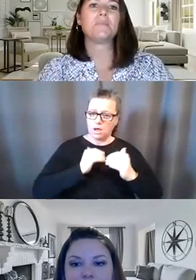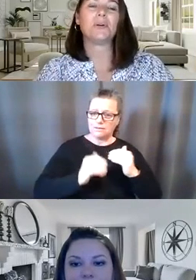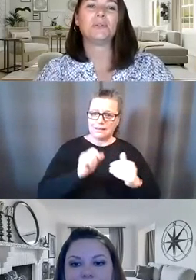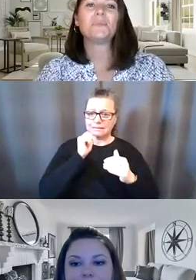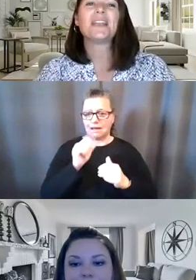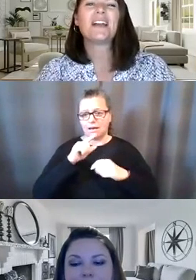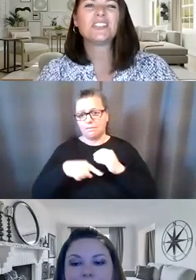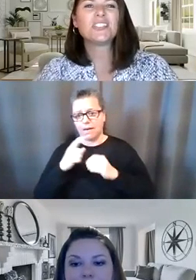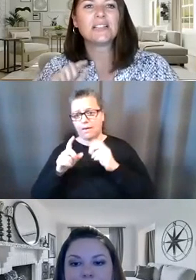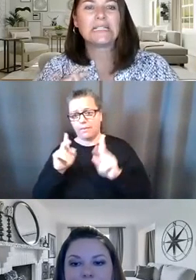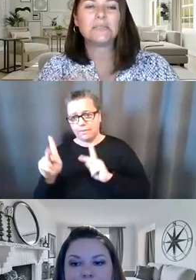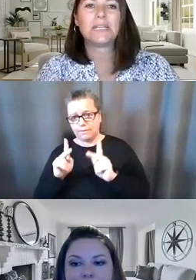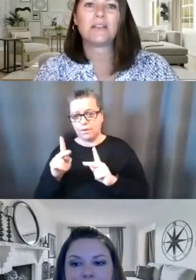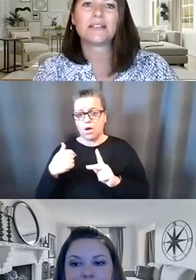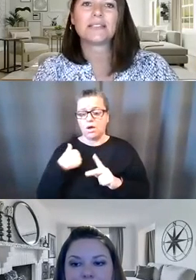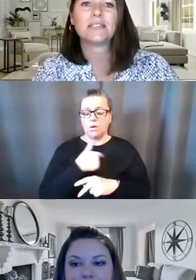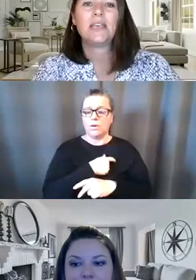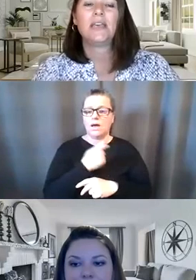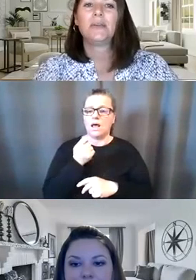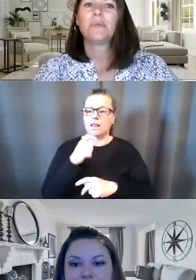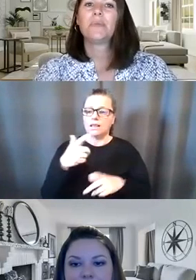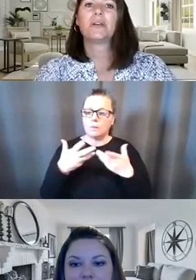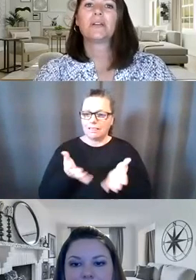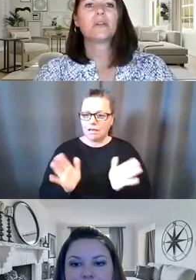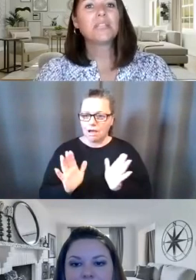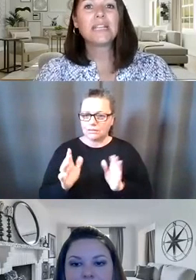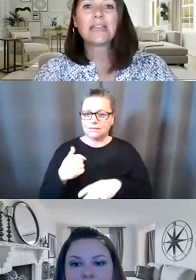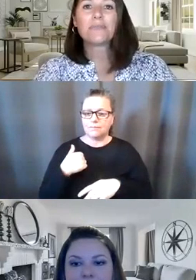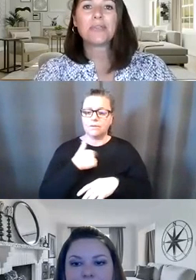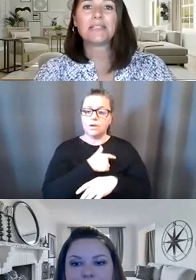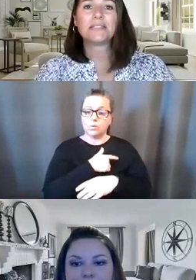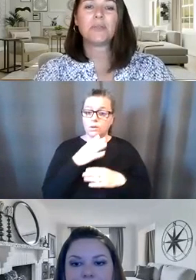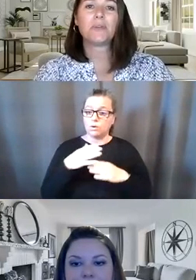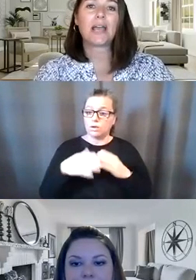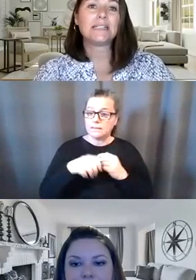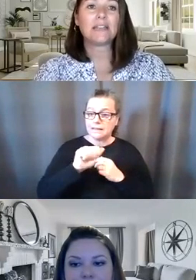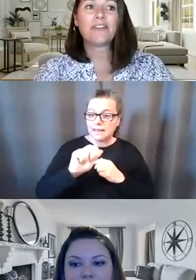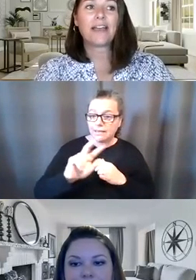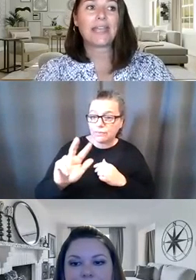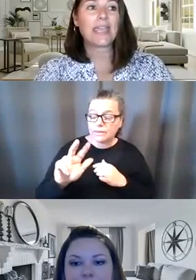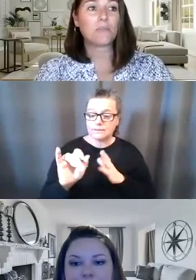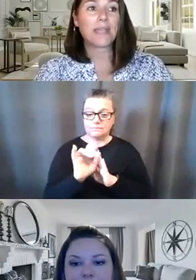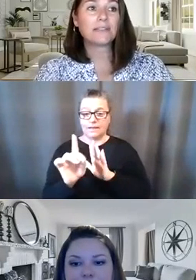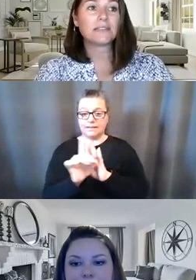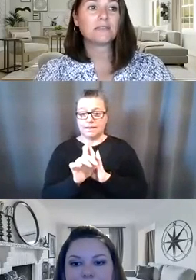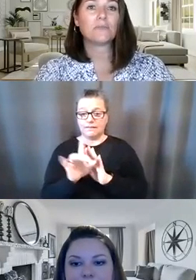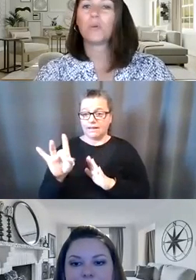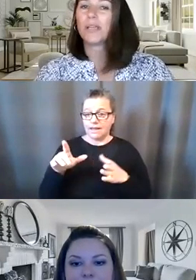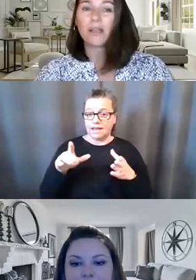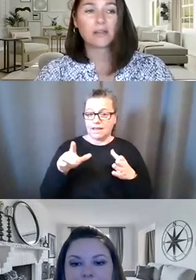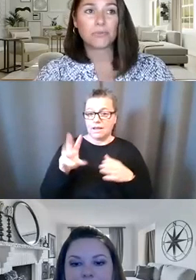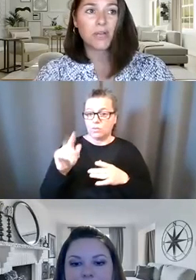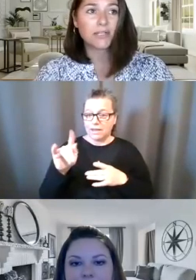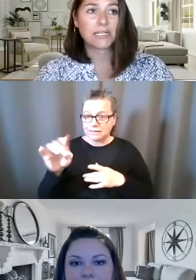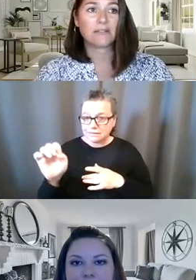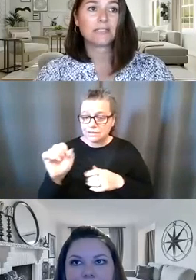the people, we got just a little bit lost. We were completing A3s, we were identifying 8 wastes, working